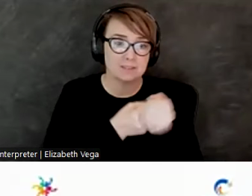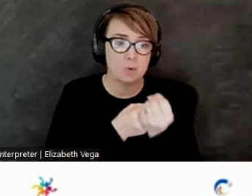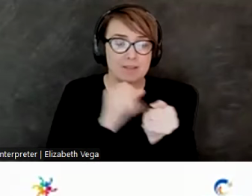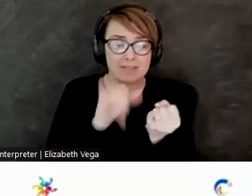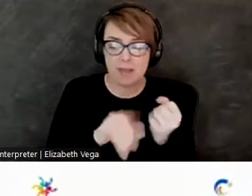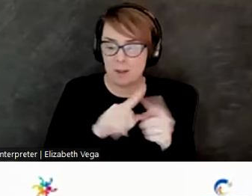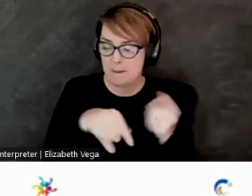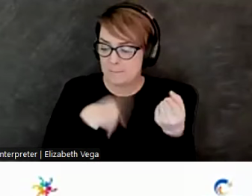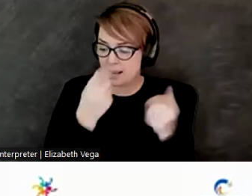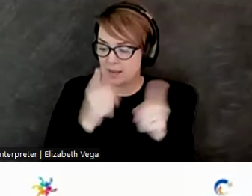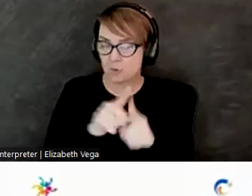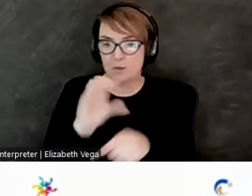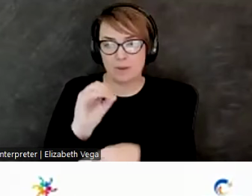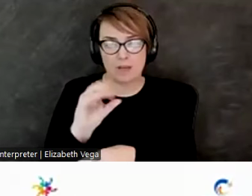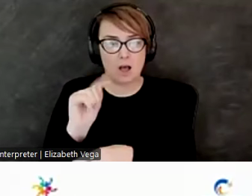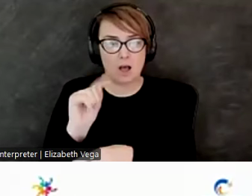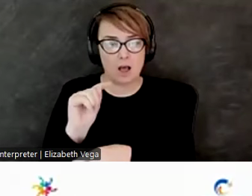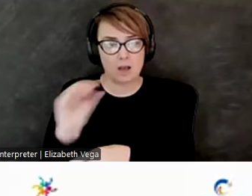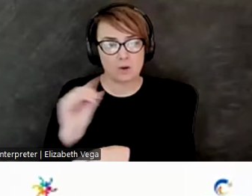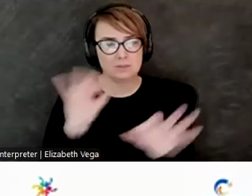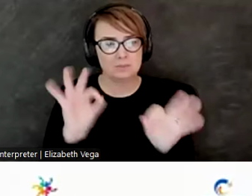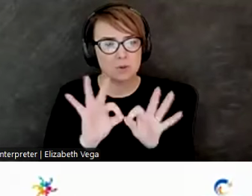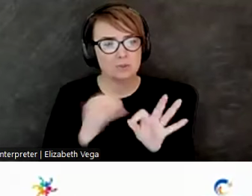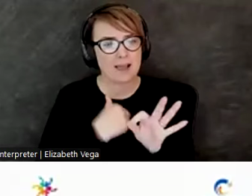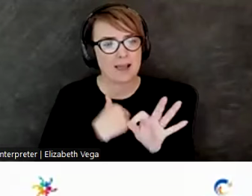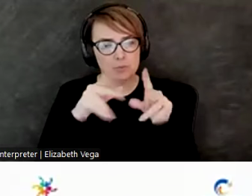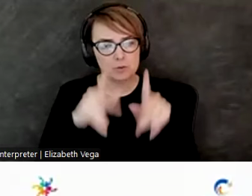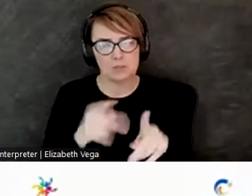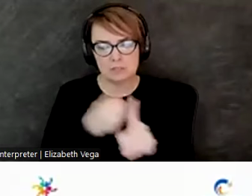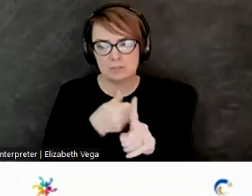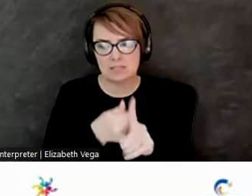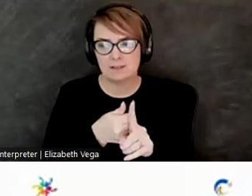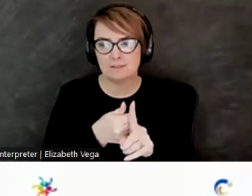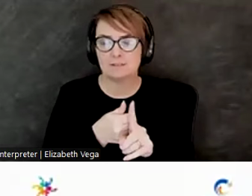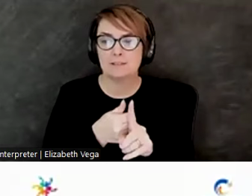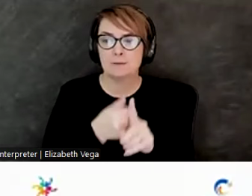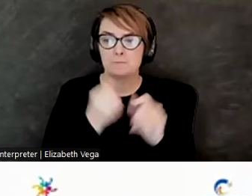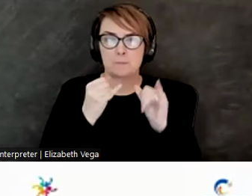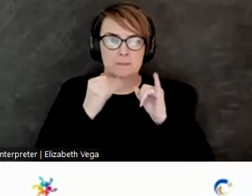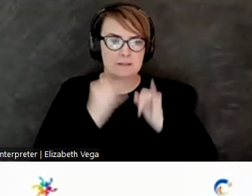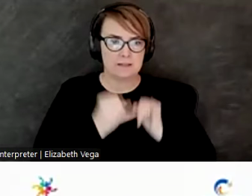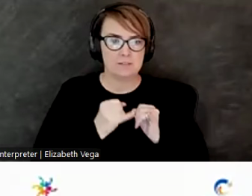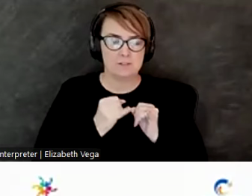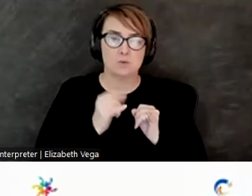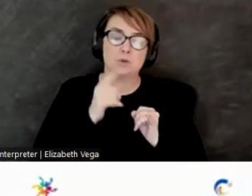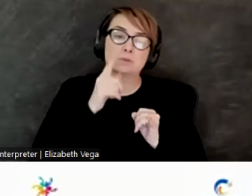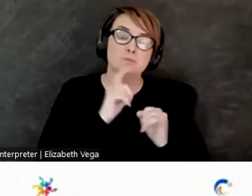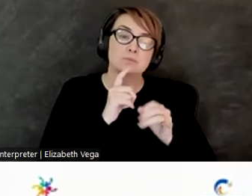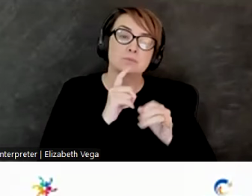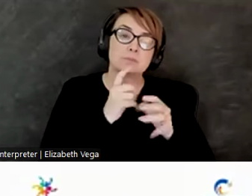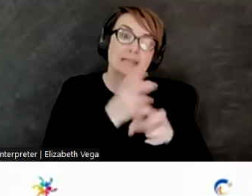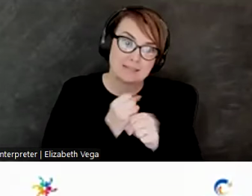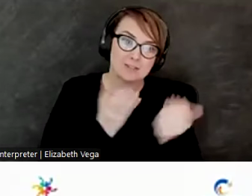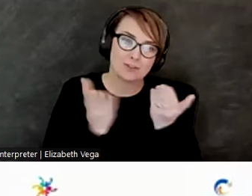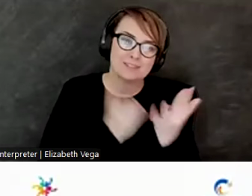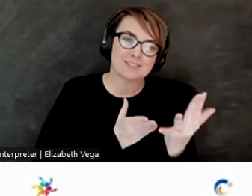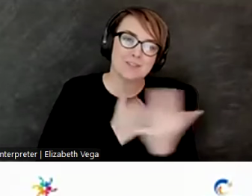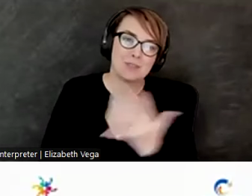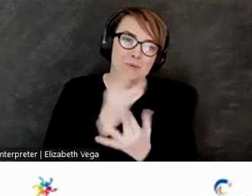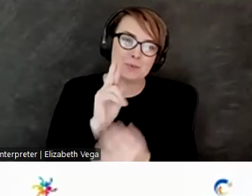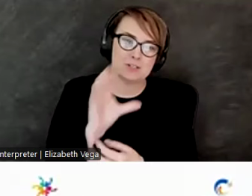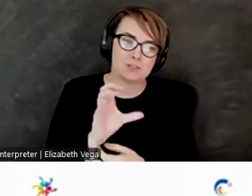having someone that is a individual served by regional centers